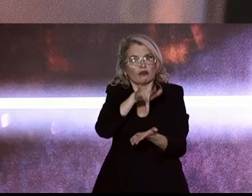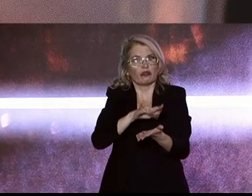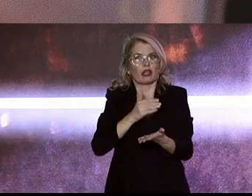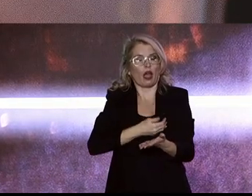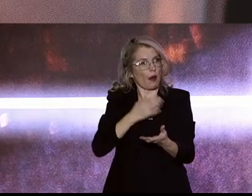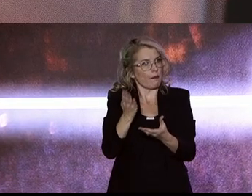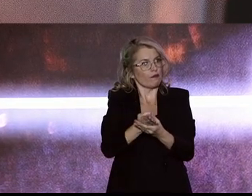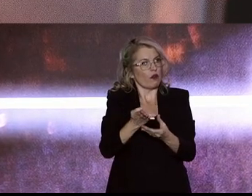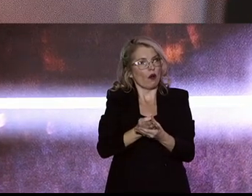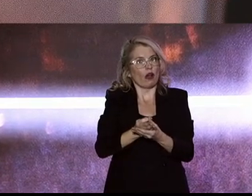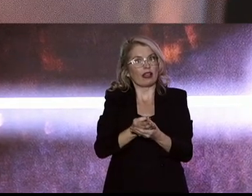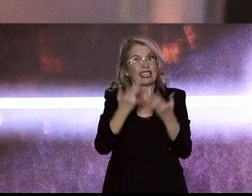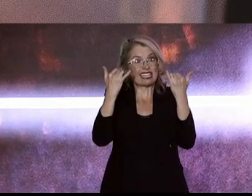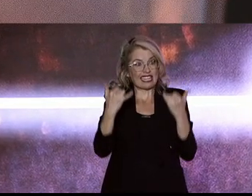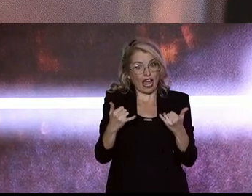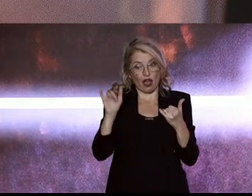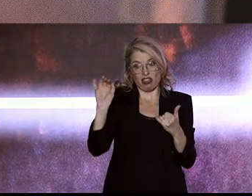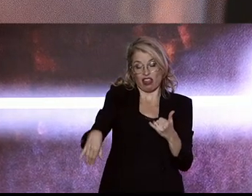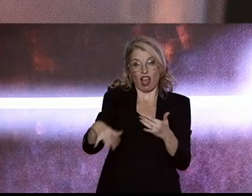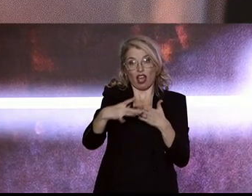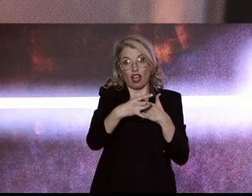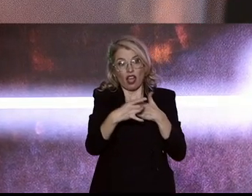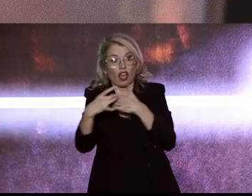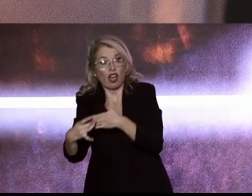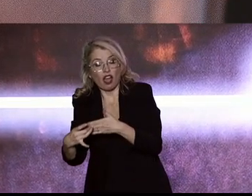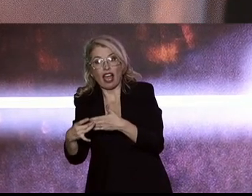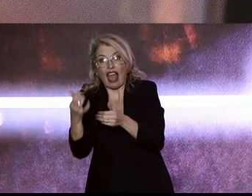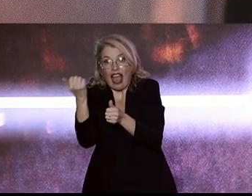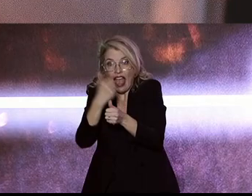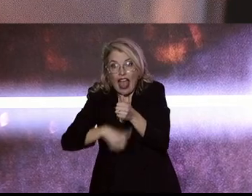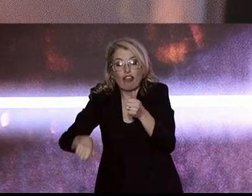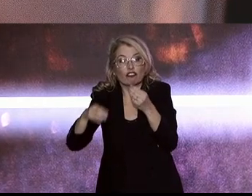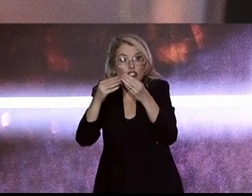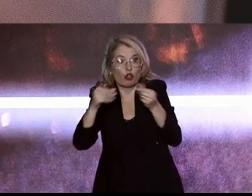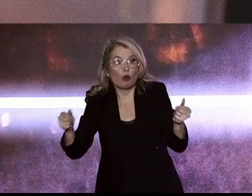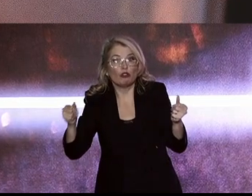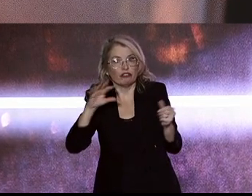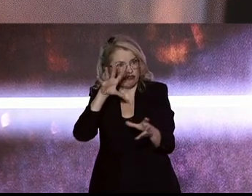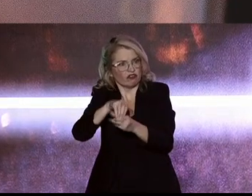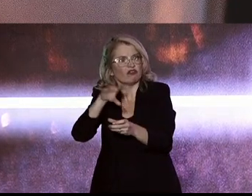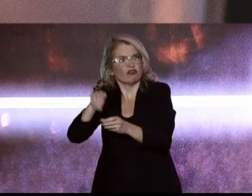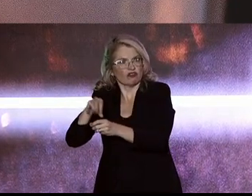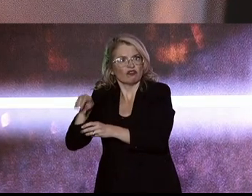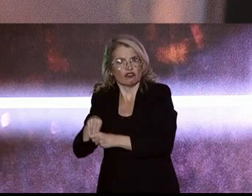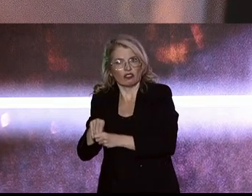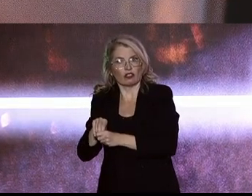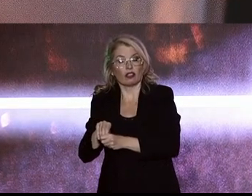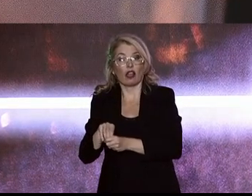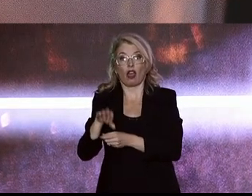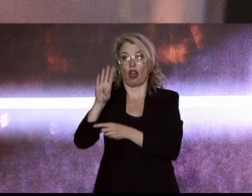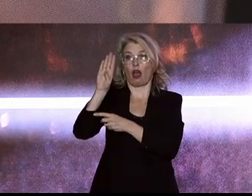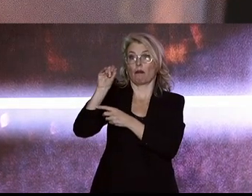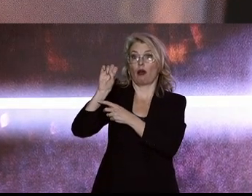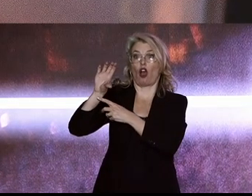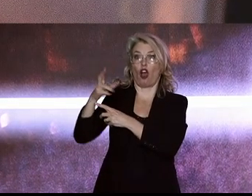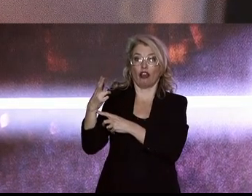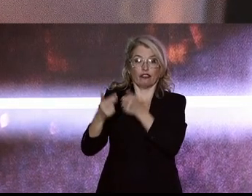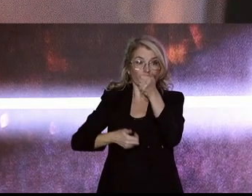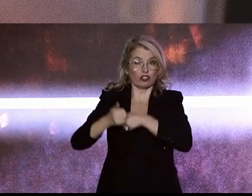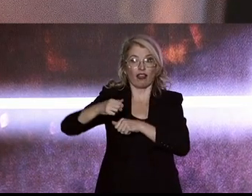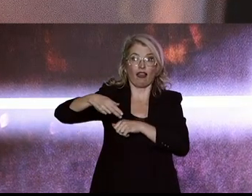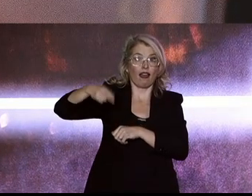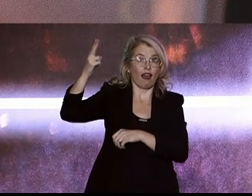portfolio. By now, it underpins nearly every solution in it. Bosch is one of the few